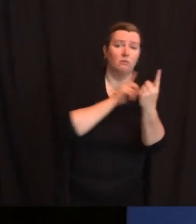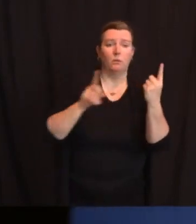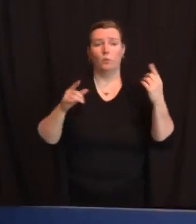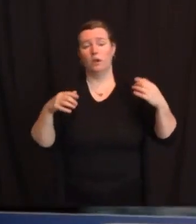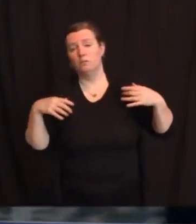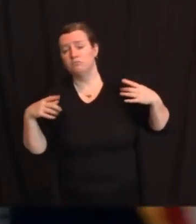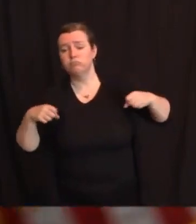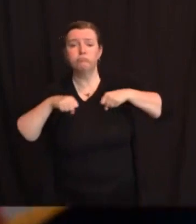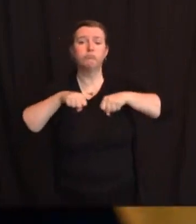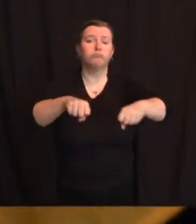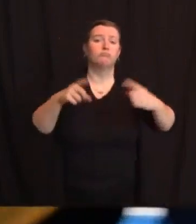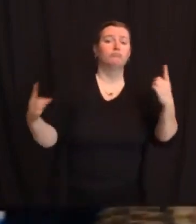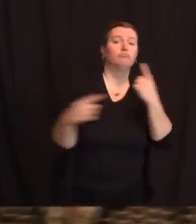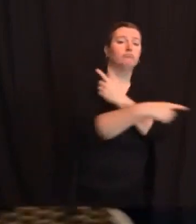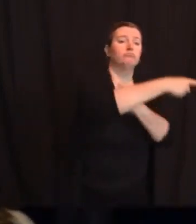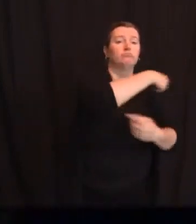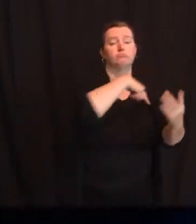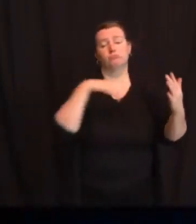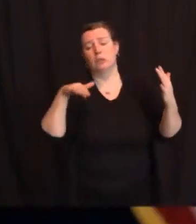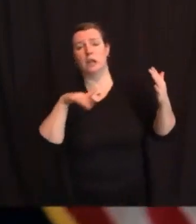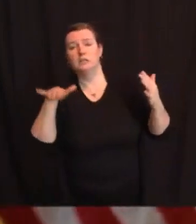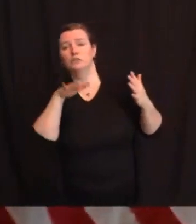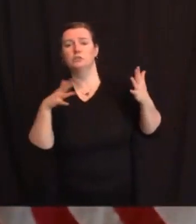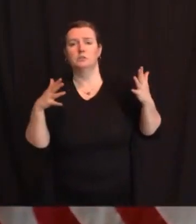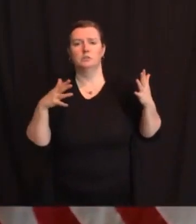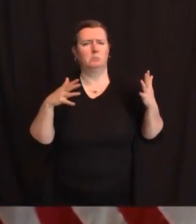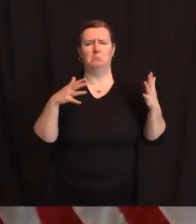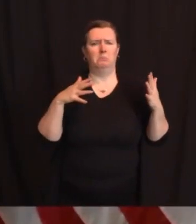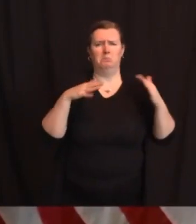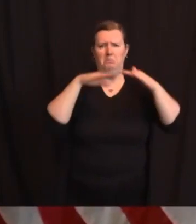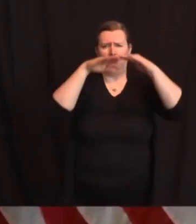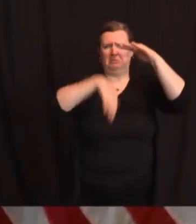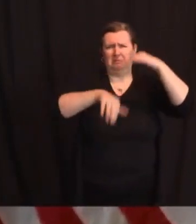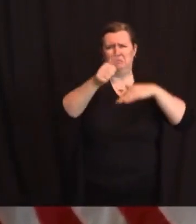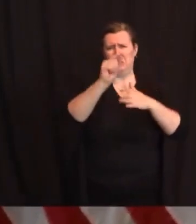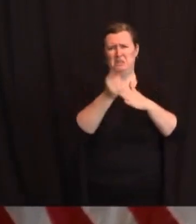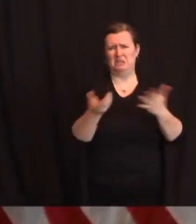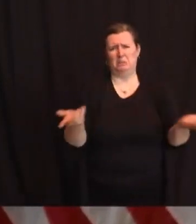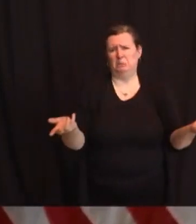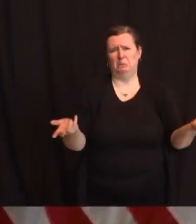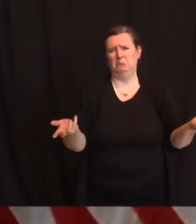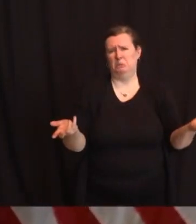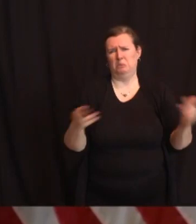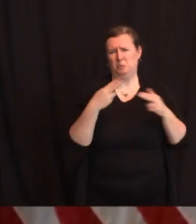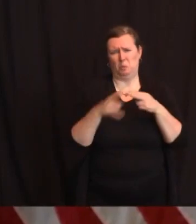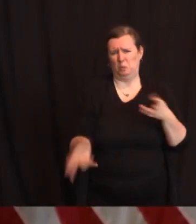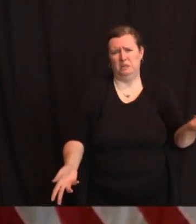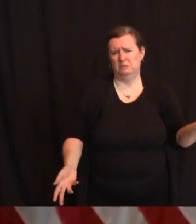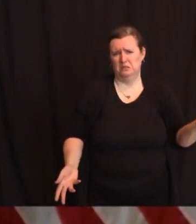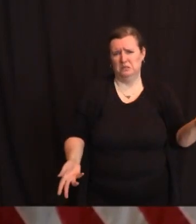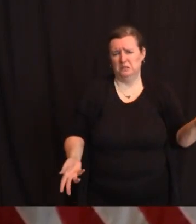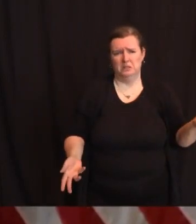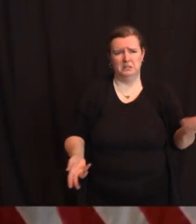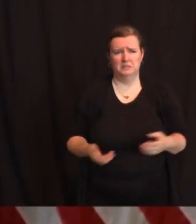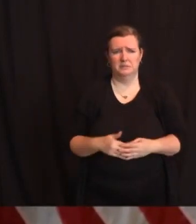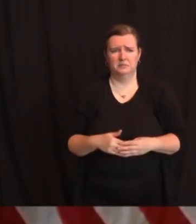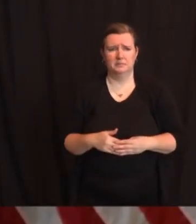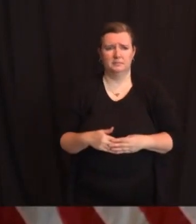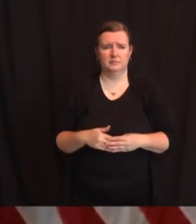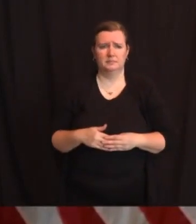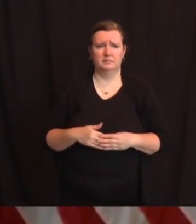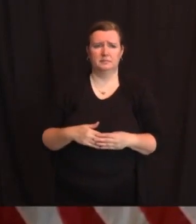Thank you. That's, I think, we missed our buddy here. Brent, can we go to you in the back there? Yeah. This is the farthest you've ever sat from us.